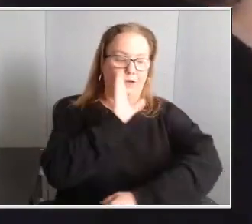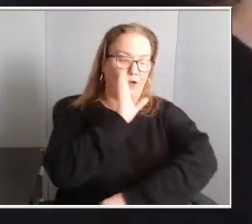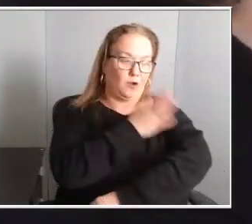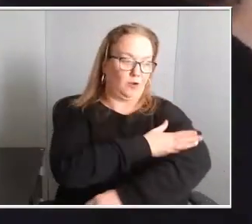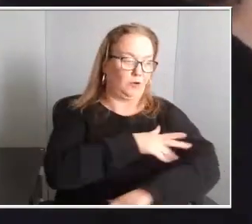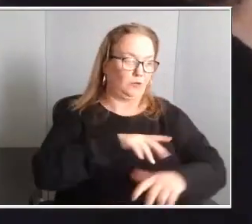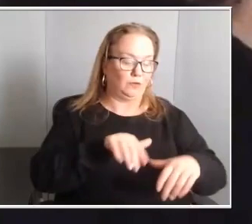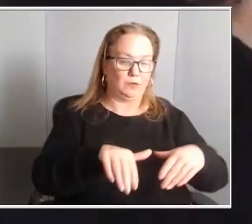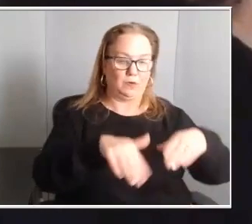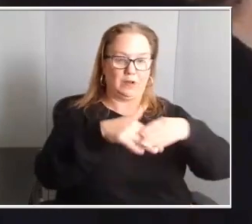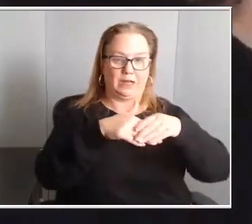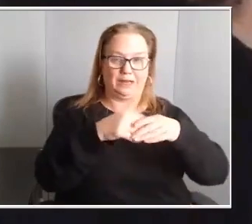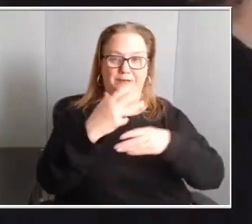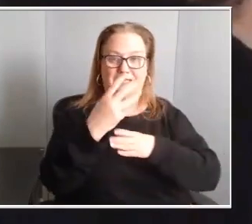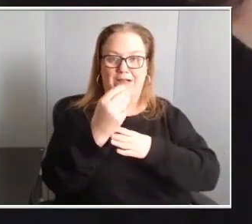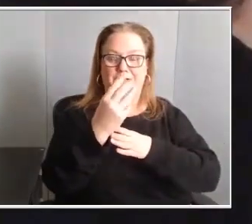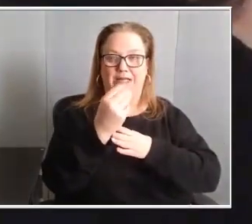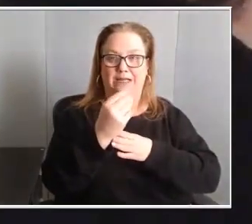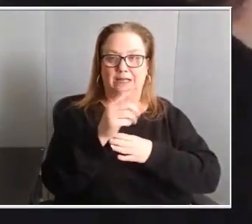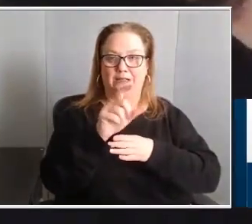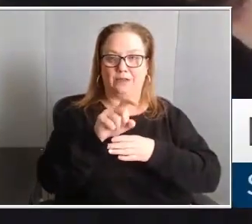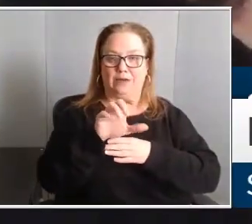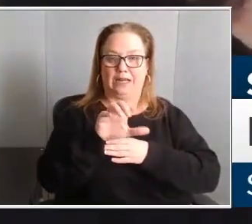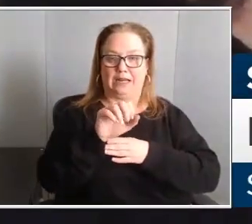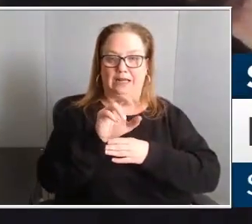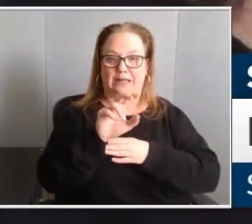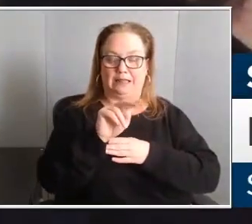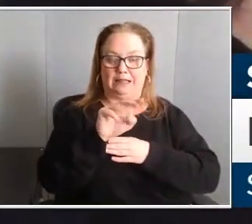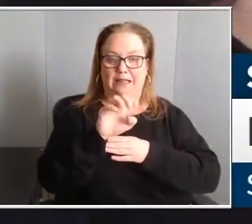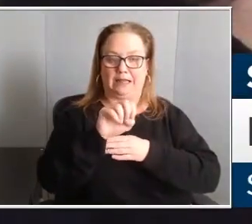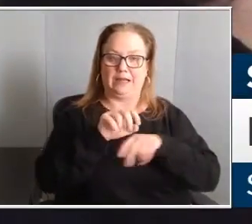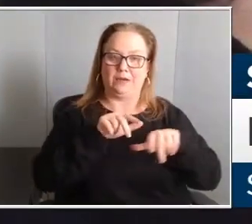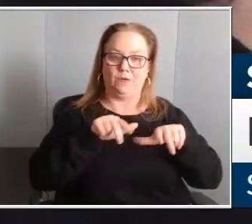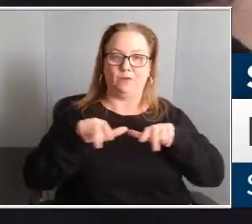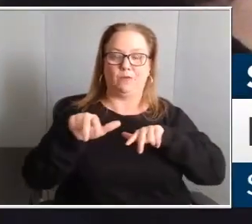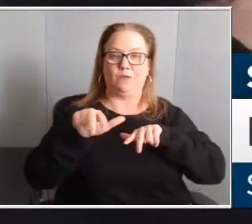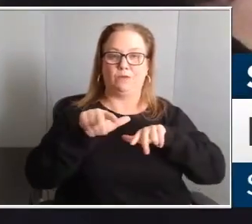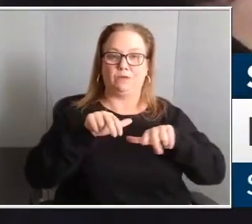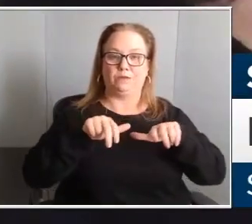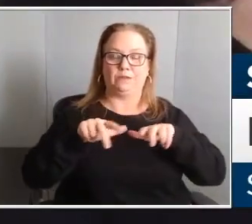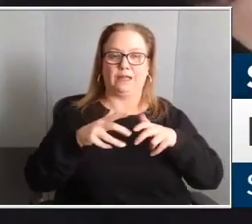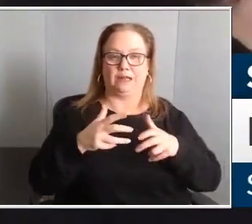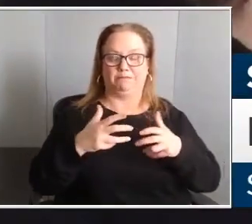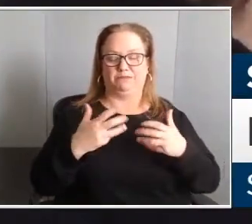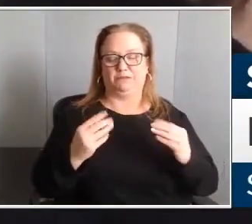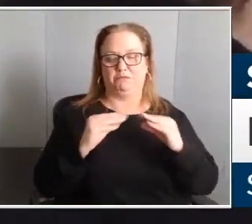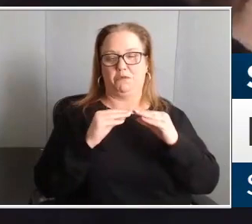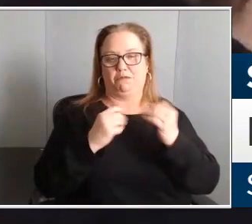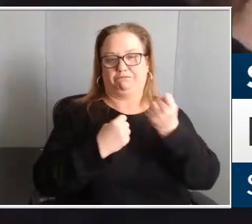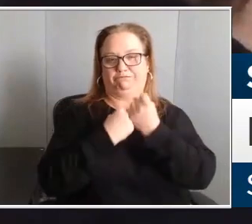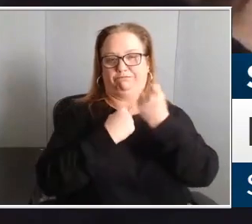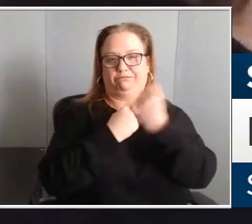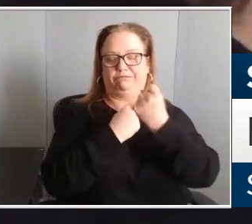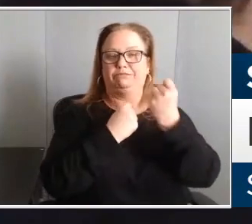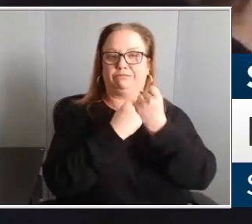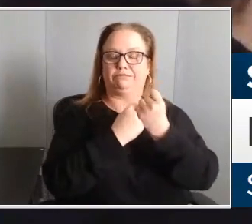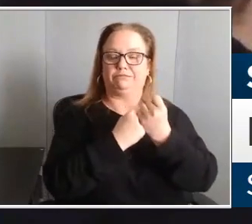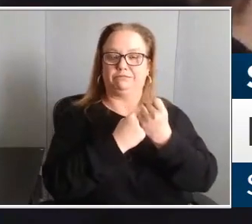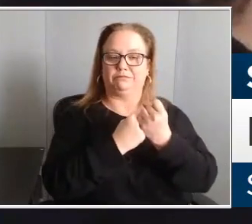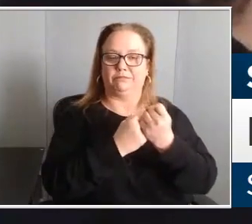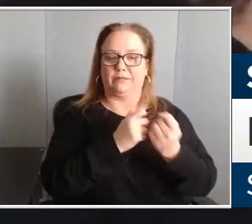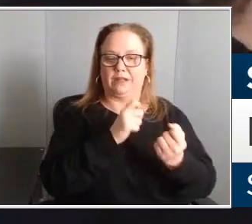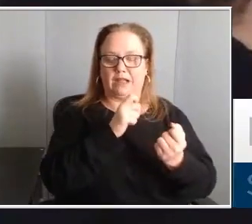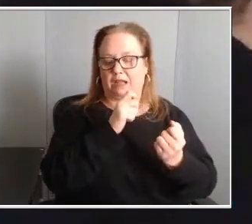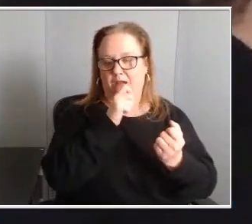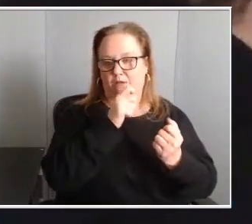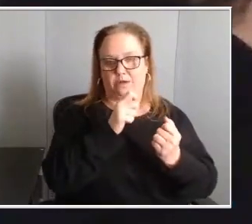wedding, it was outdoors, so I had the cane walking around just for extra stability, but I knew I wasn't going to